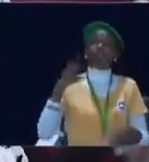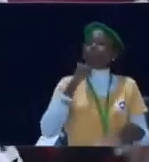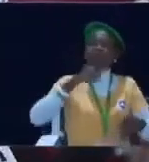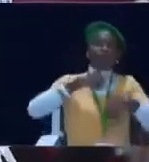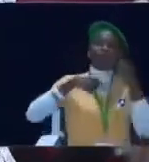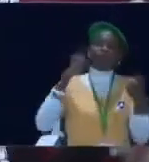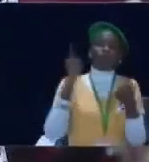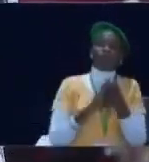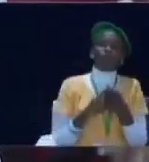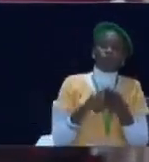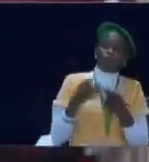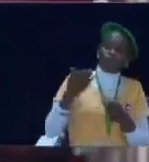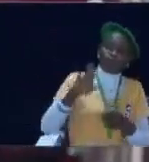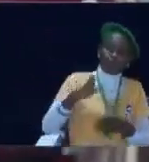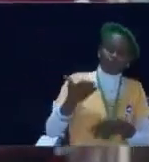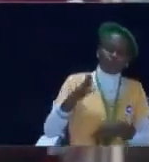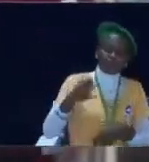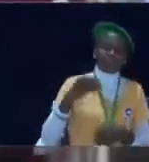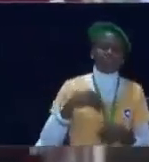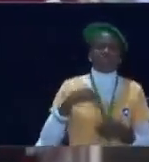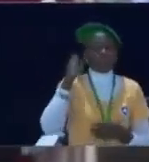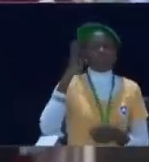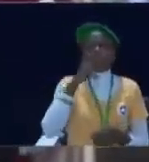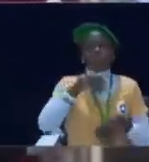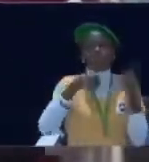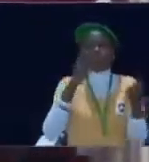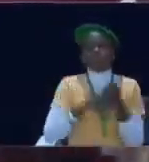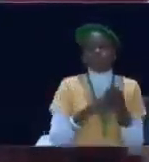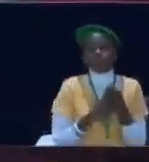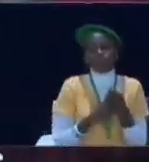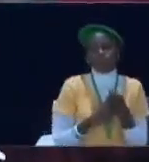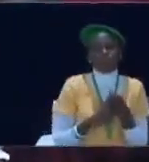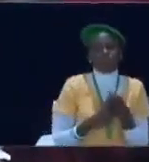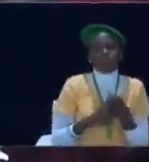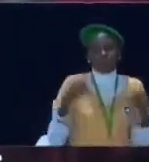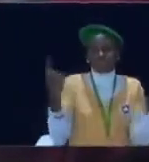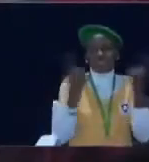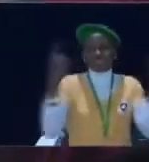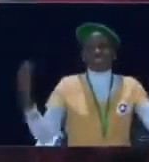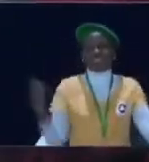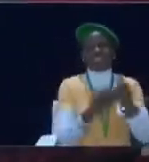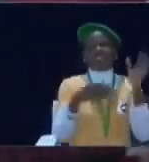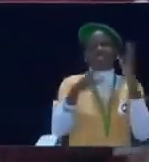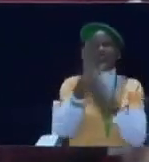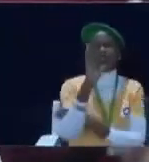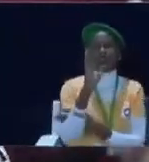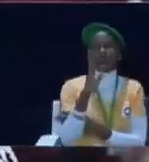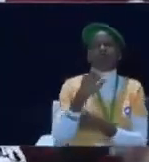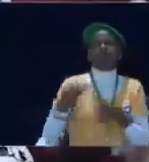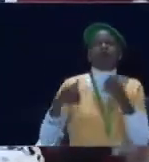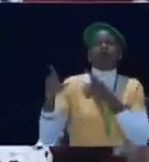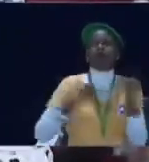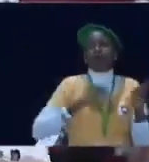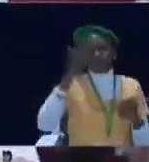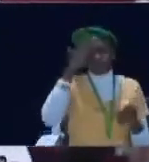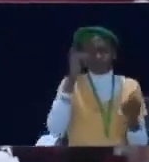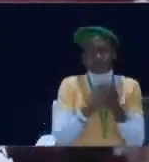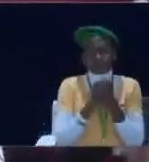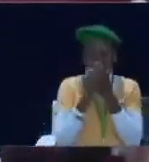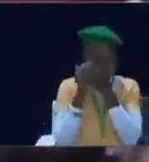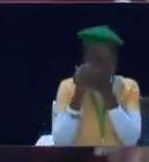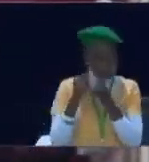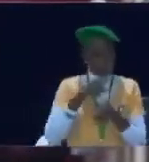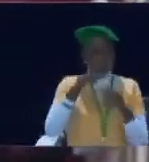to compromise. He was not going to sin against God. How do I know that?